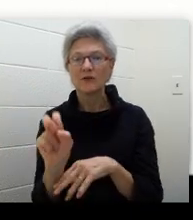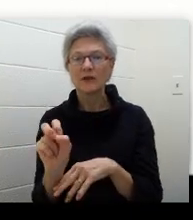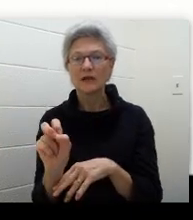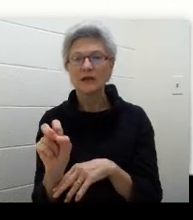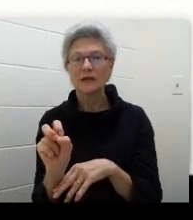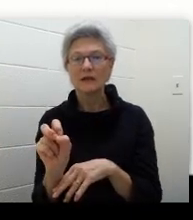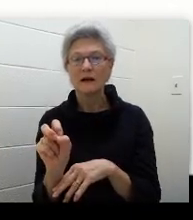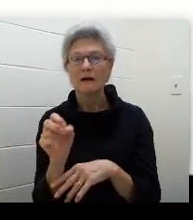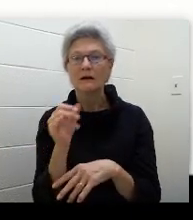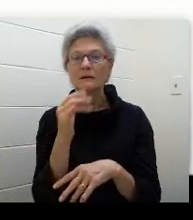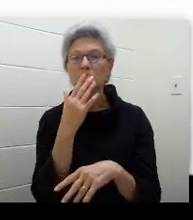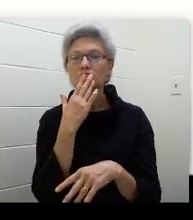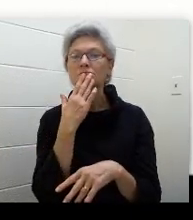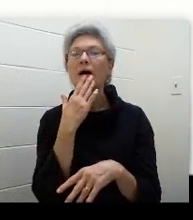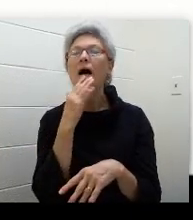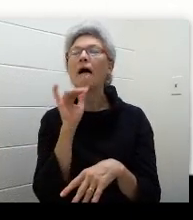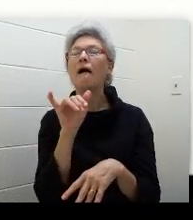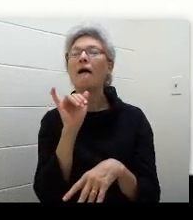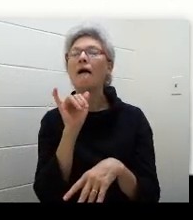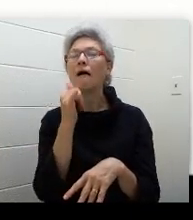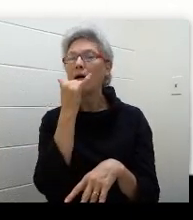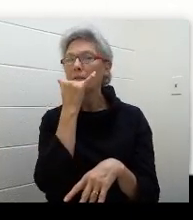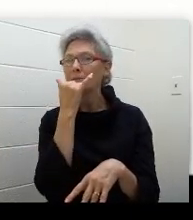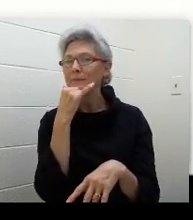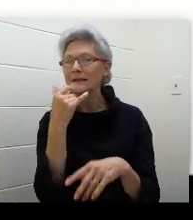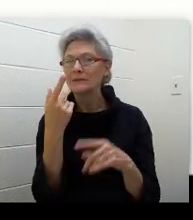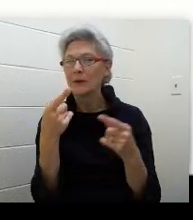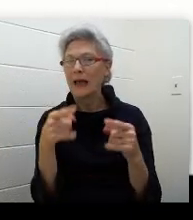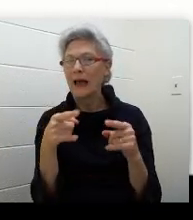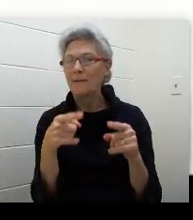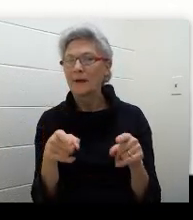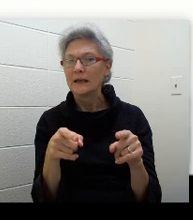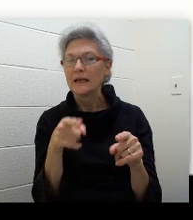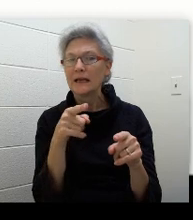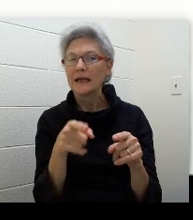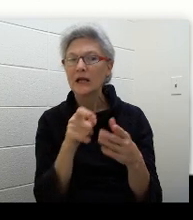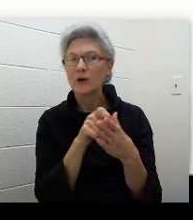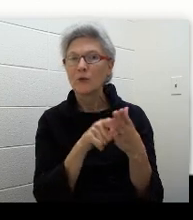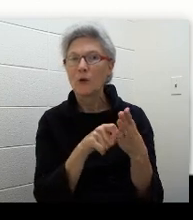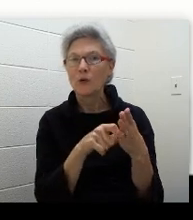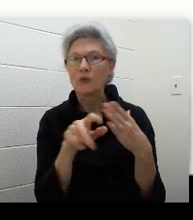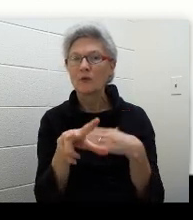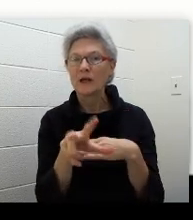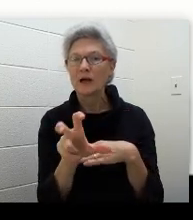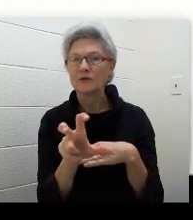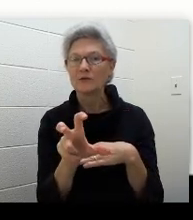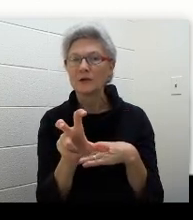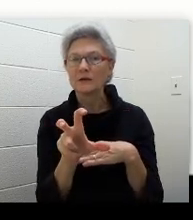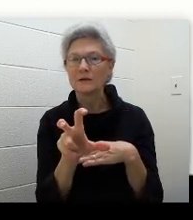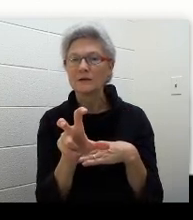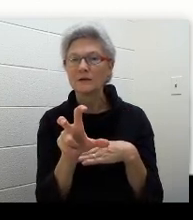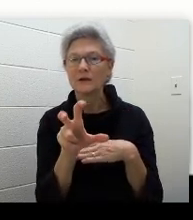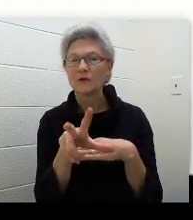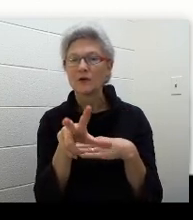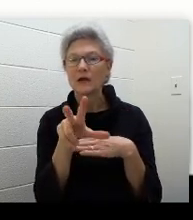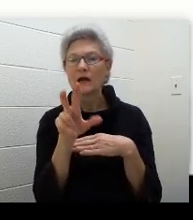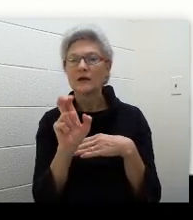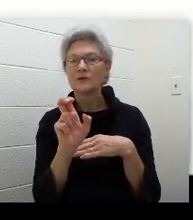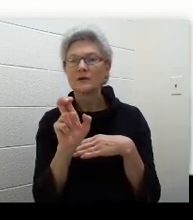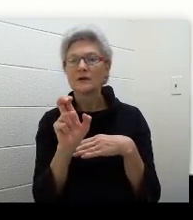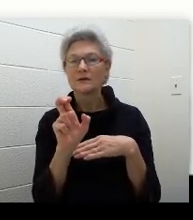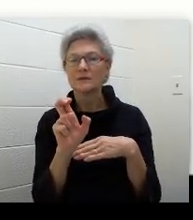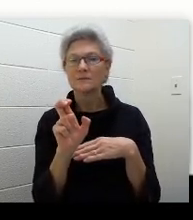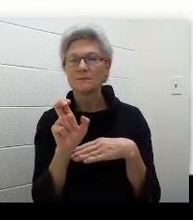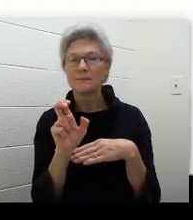is 30. Oh, I see what happened. He wrote 300. Let's add